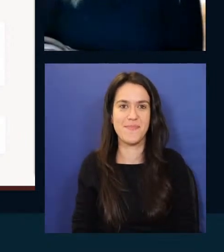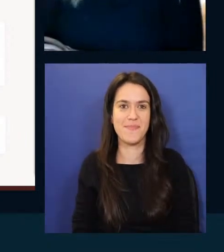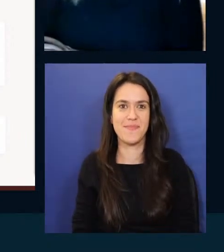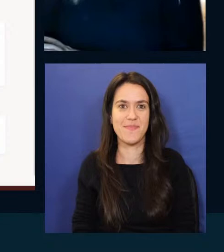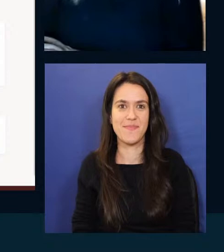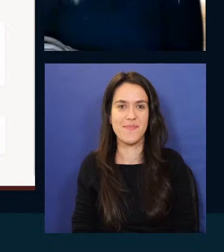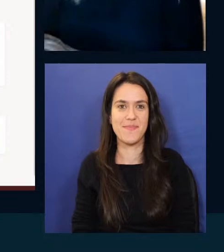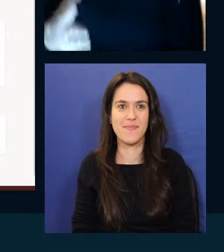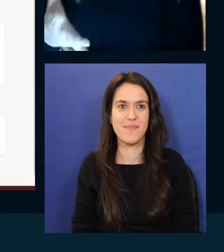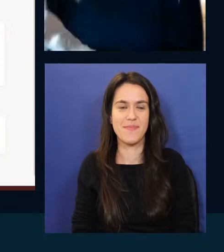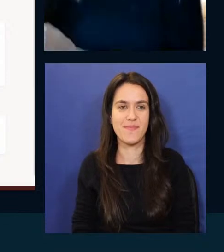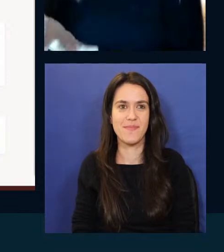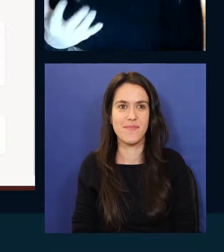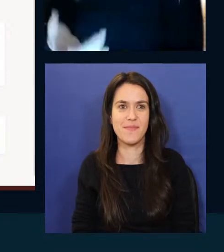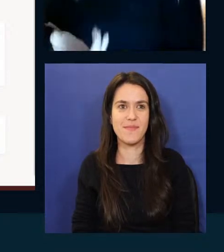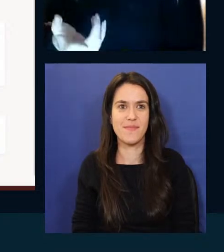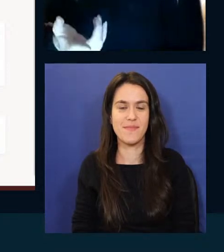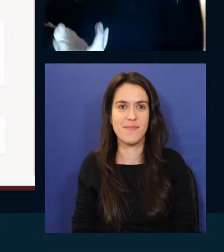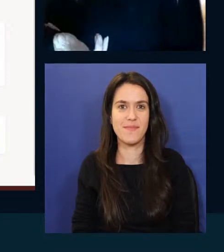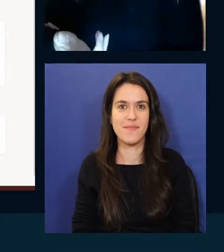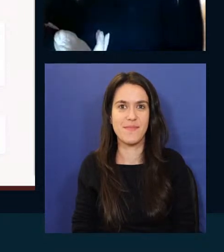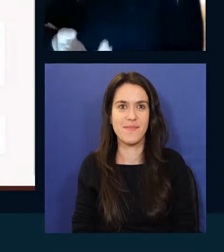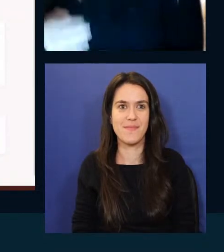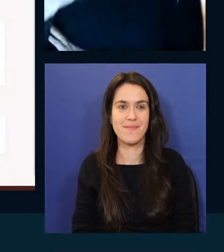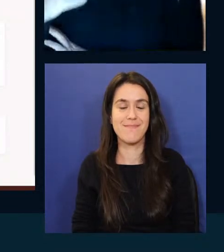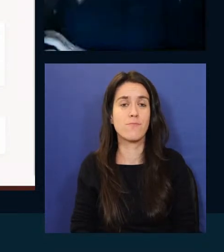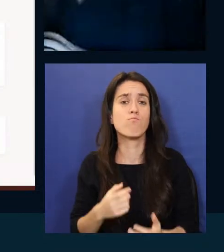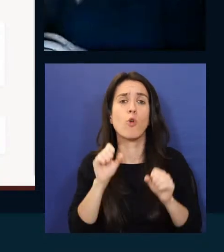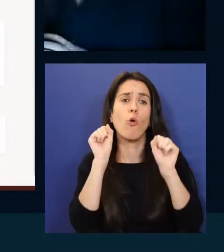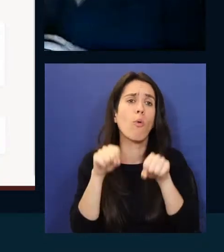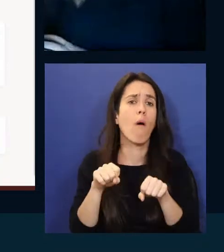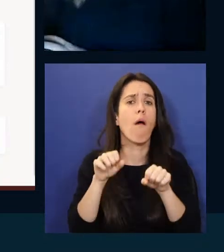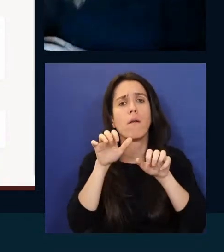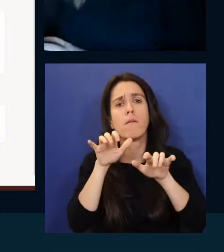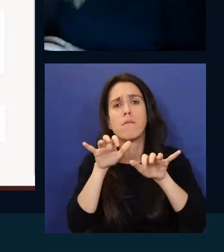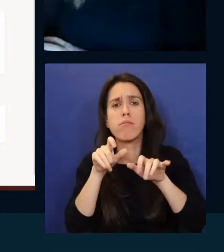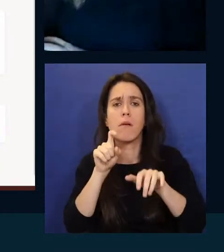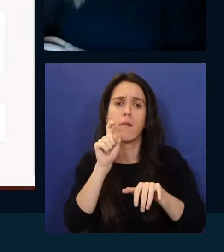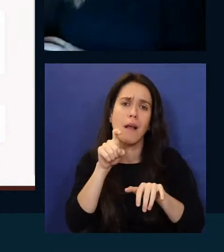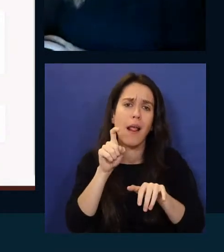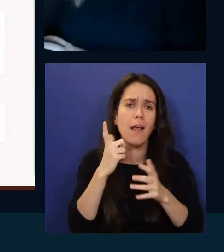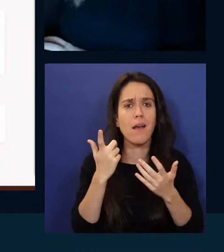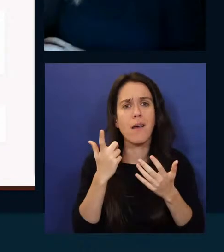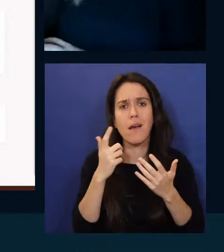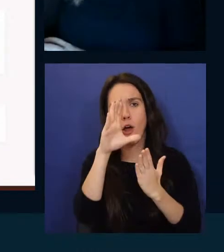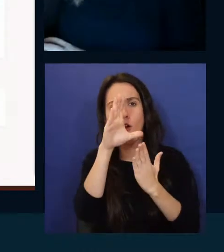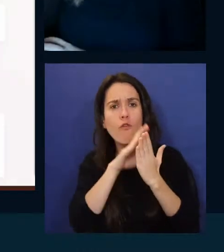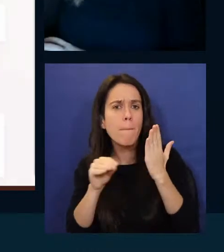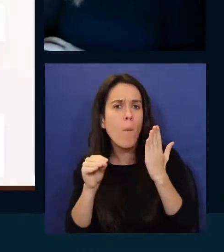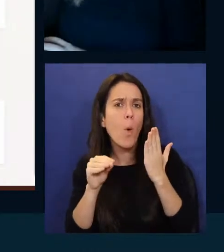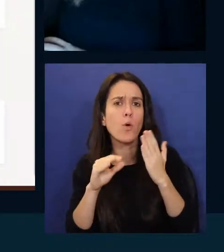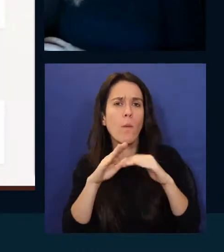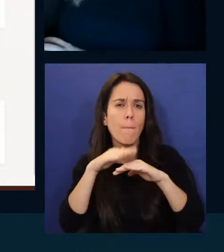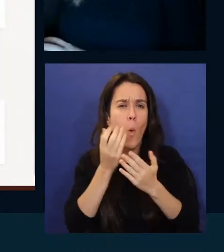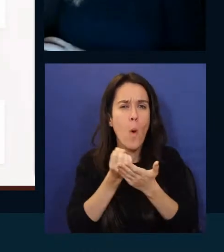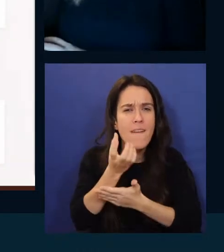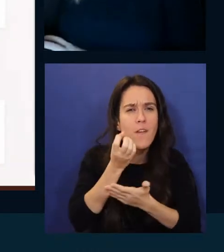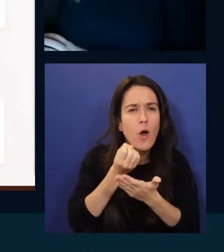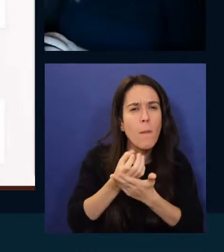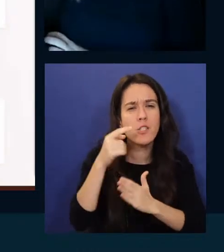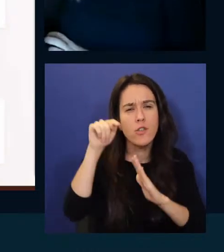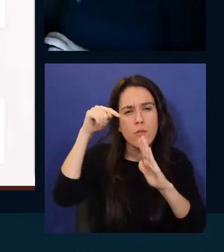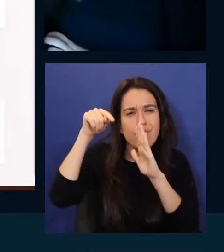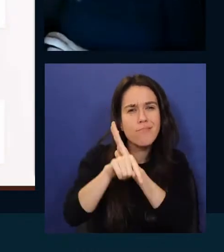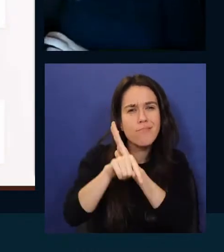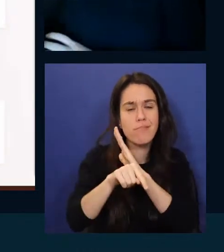And yeah, so you can go in and click on a tile and drill down to your report and get more insights. You